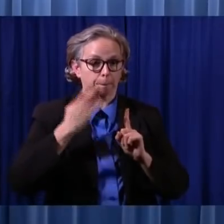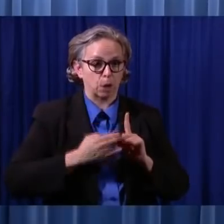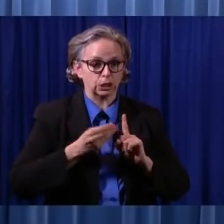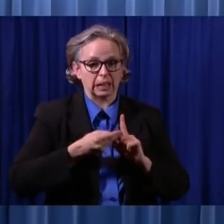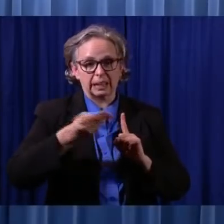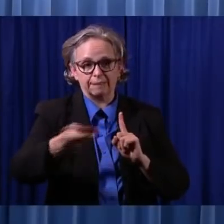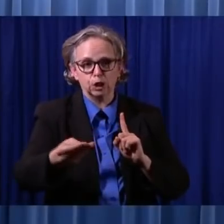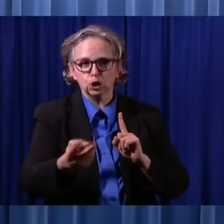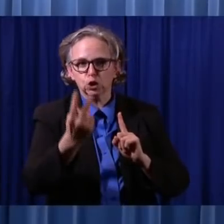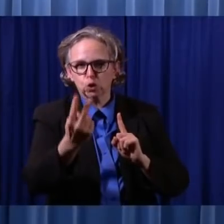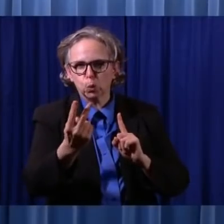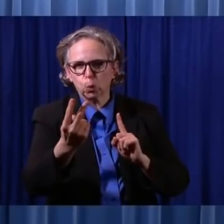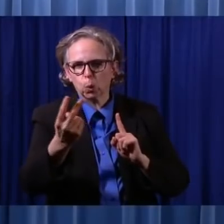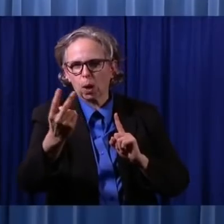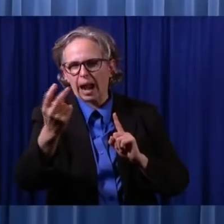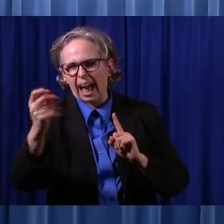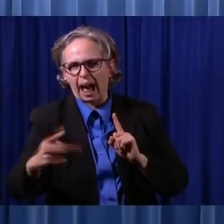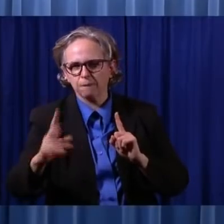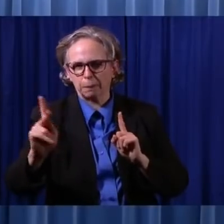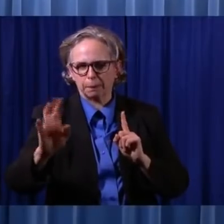people on an average.